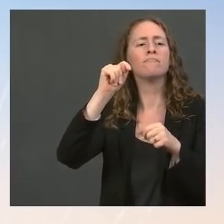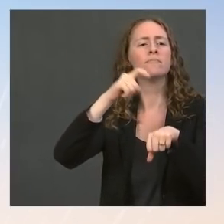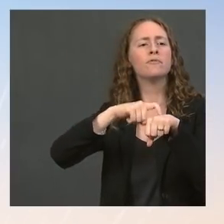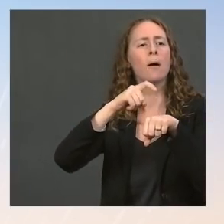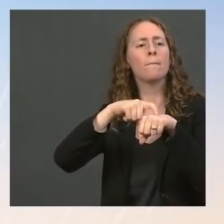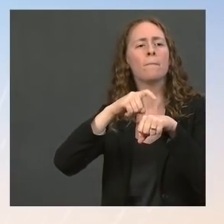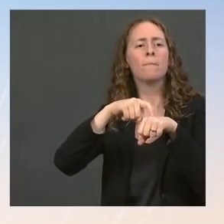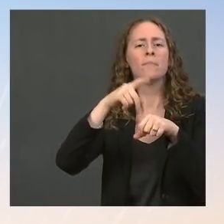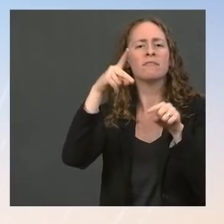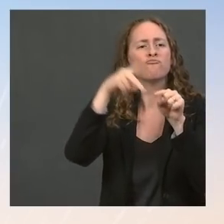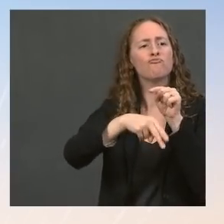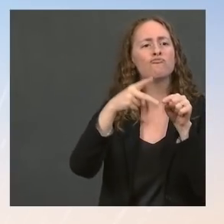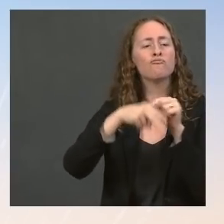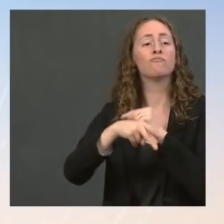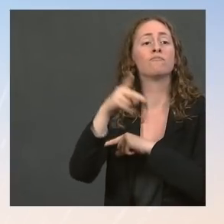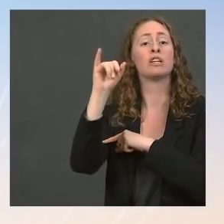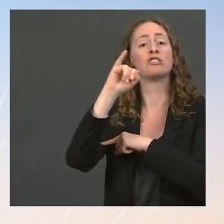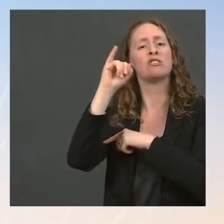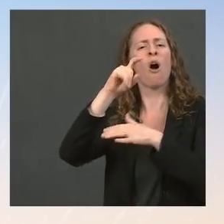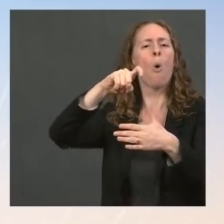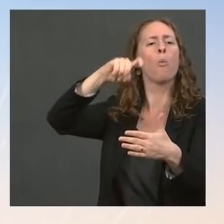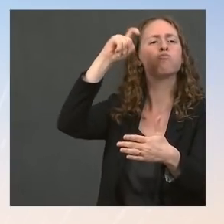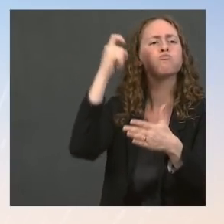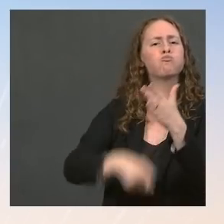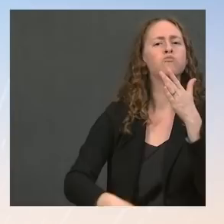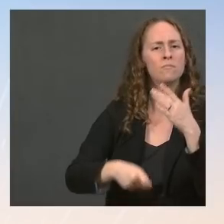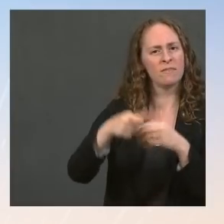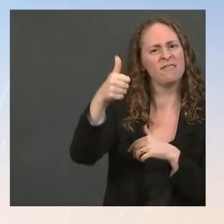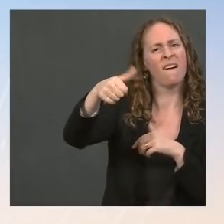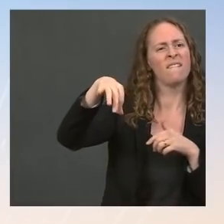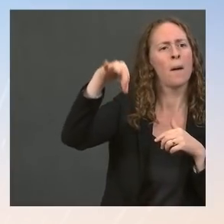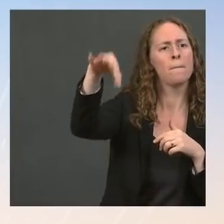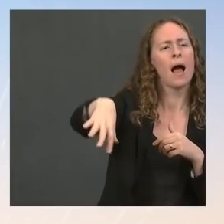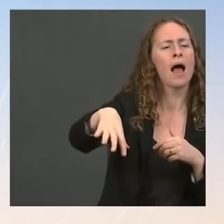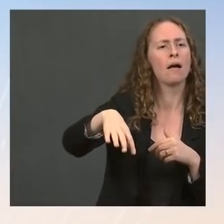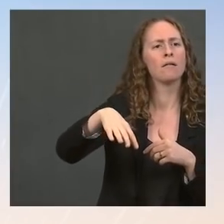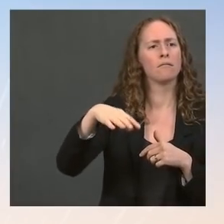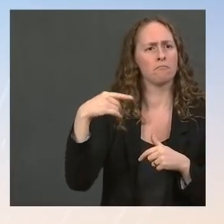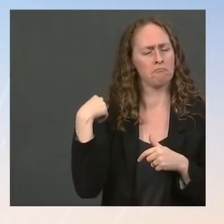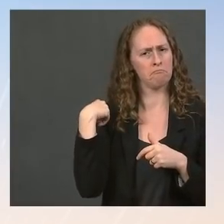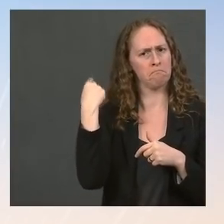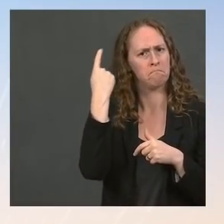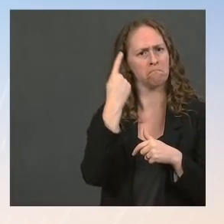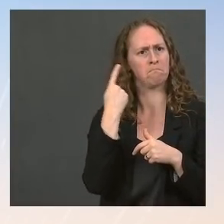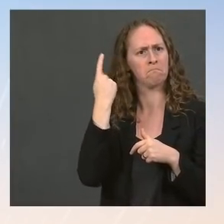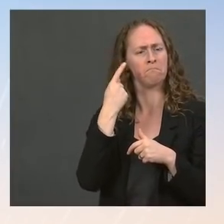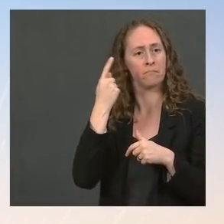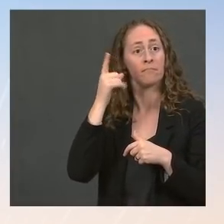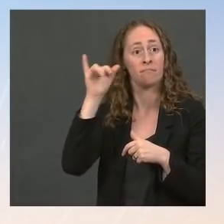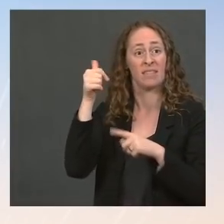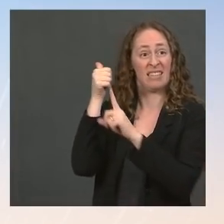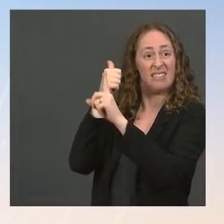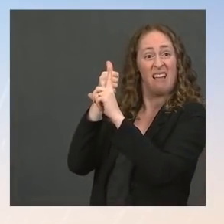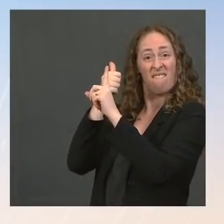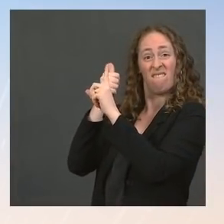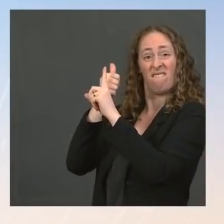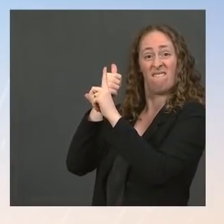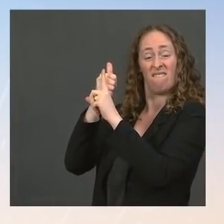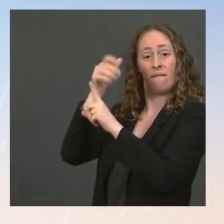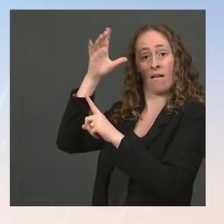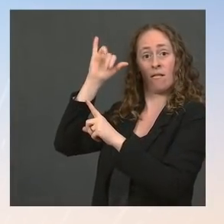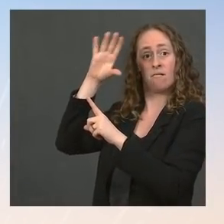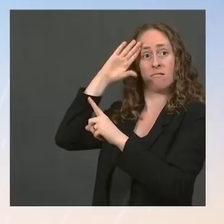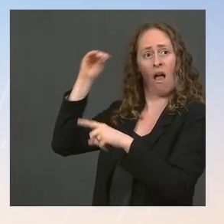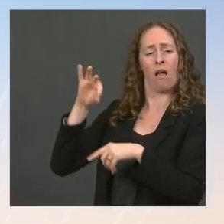more flexibility to close plants. John Deere has made $4.7 billion this year. That's a record for that company.